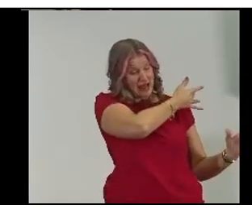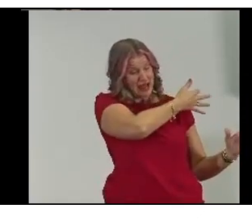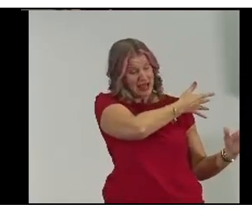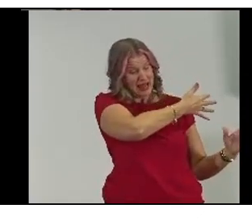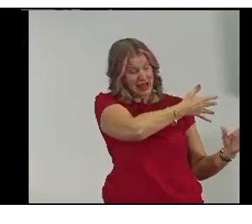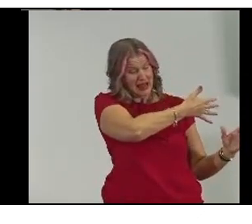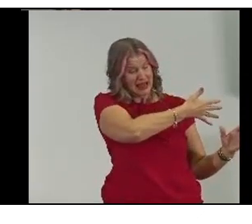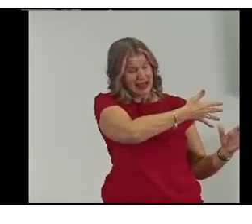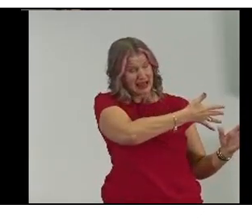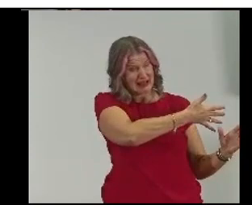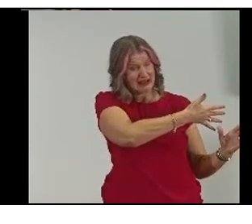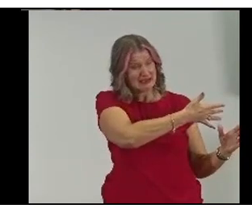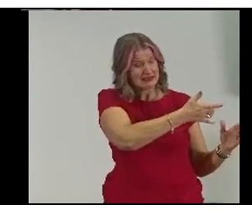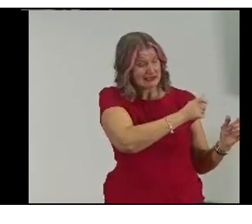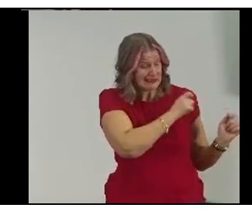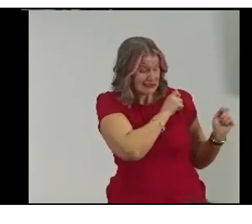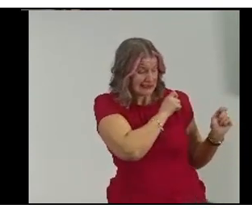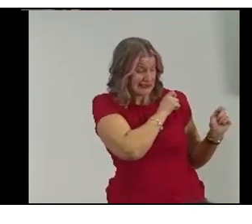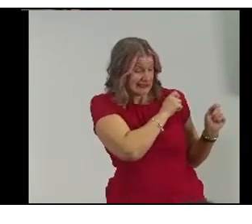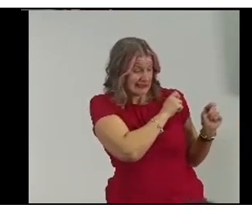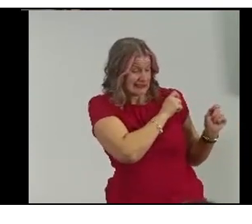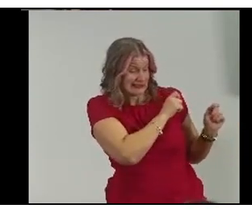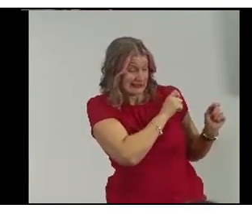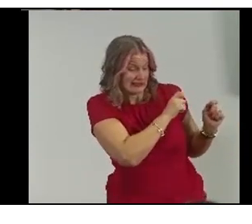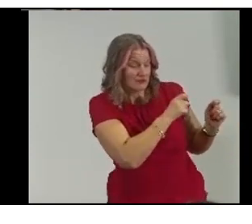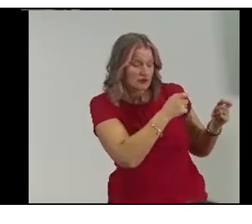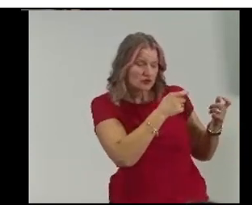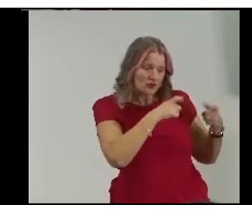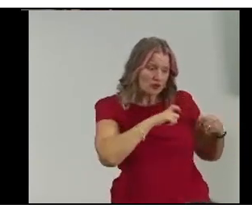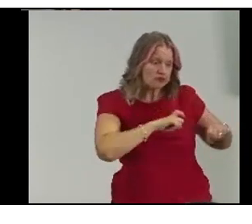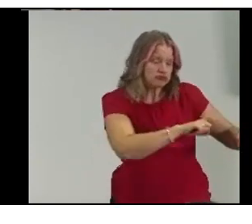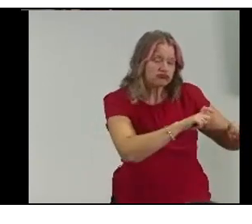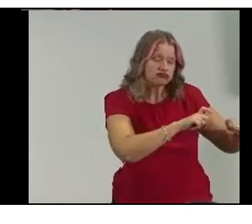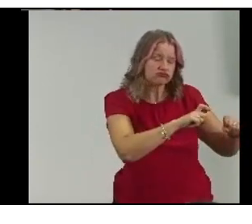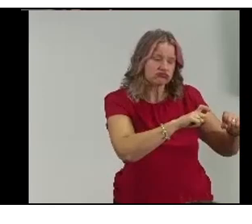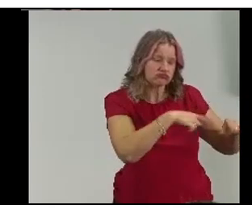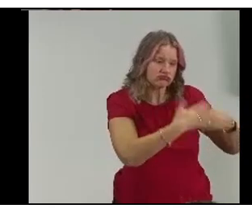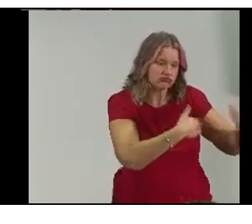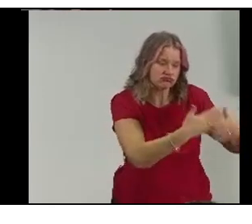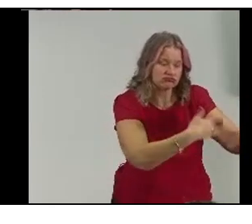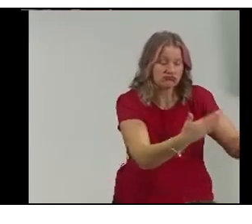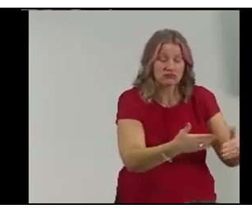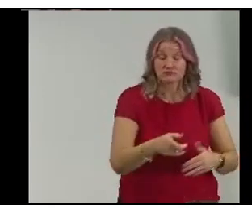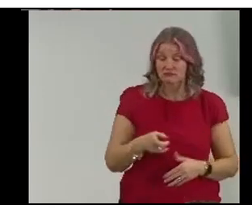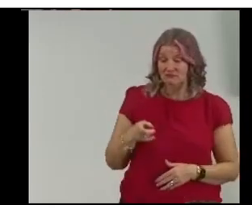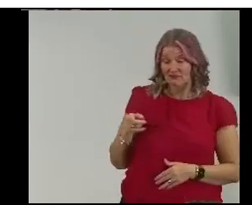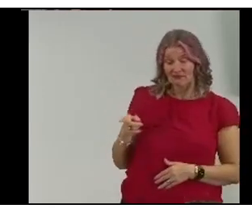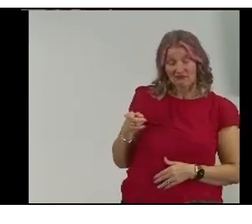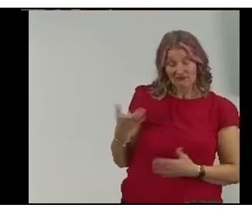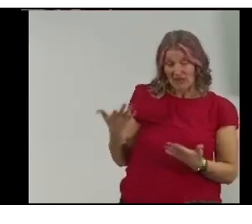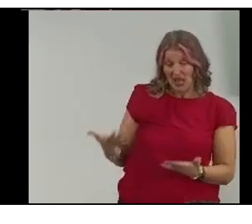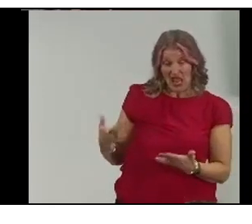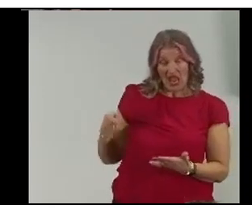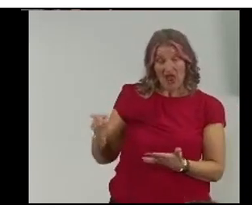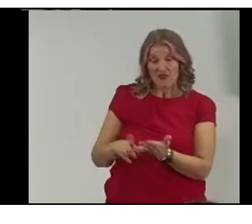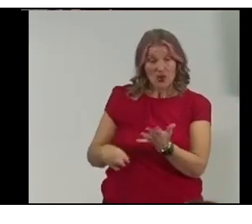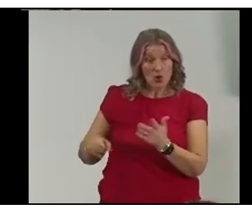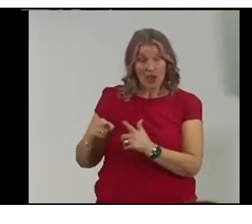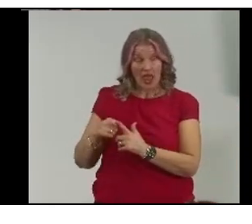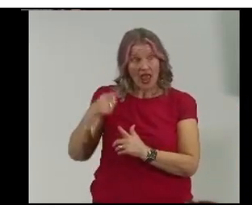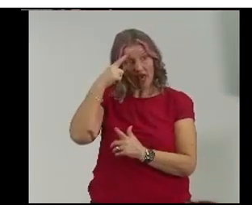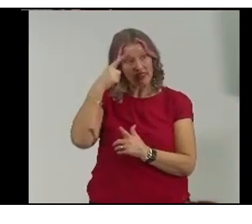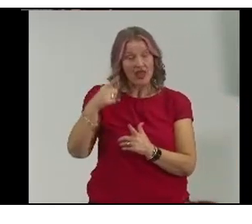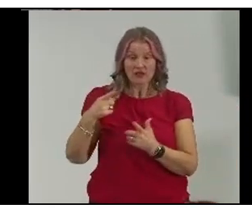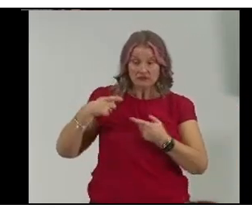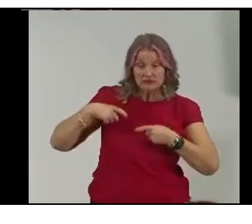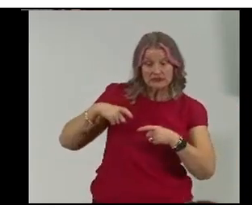is evolution, and that inspires us to keep going. Fantastic, thank you. So yeah, here in the UK, I mean, tell me if you disagree, guys, but I think we